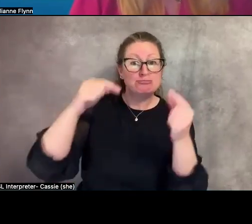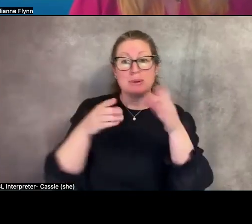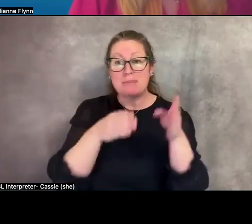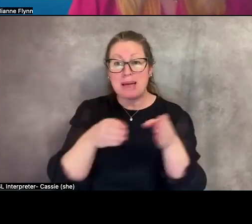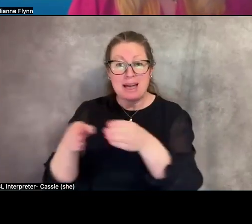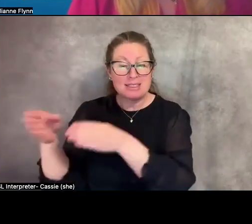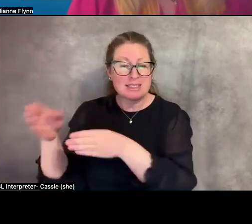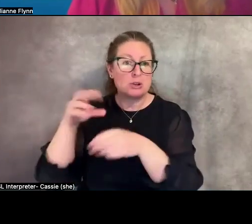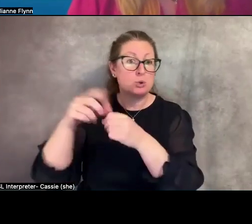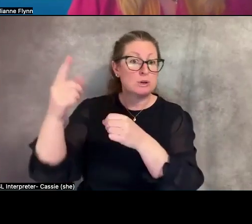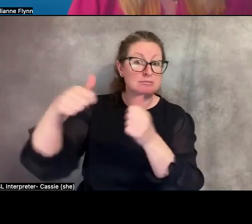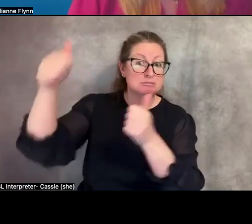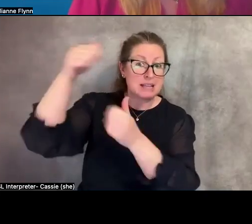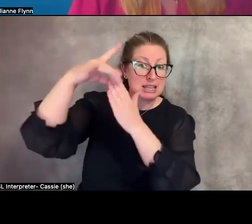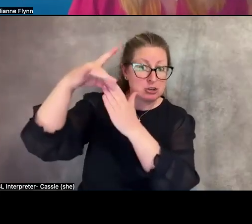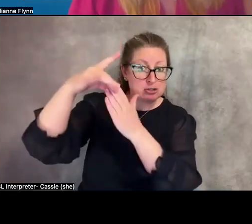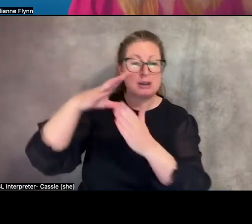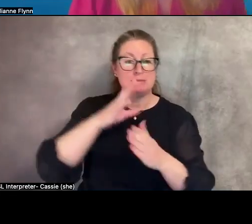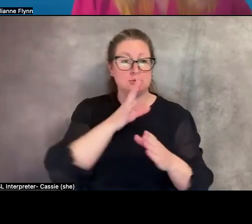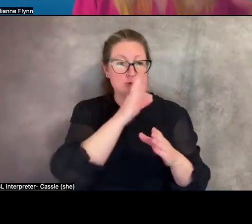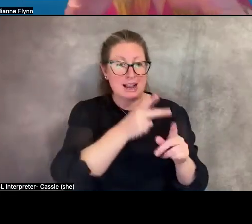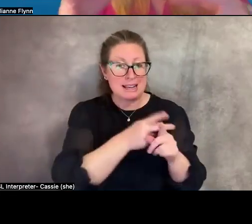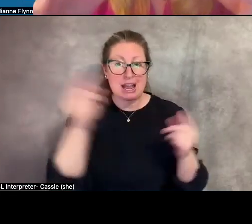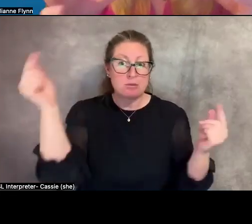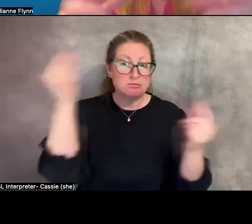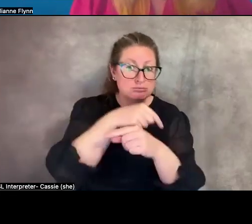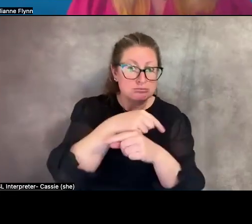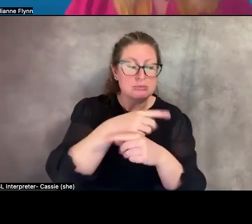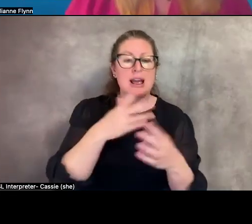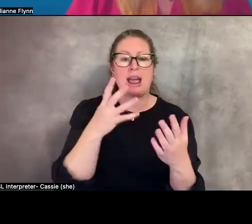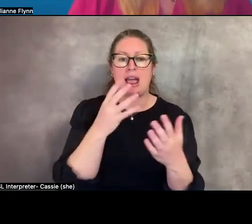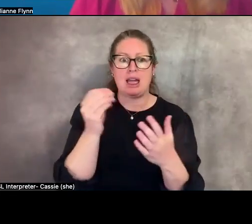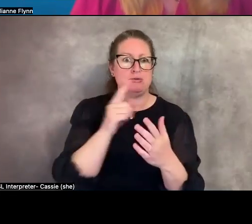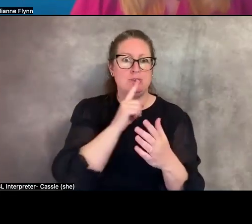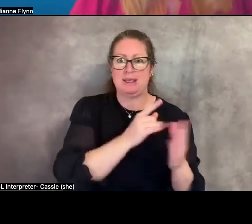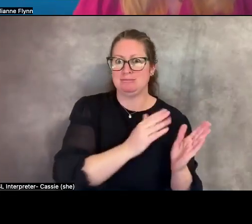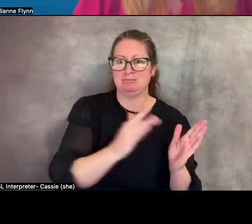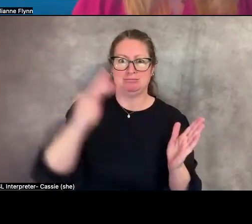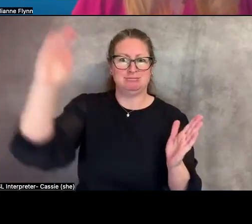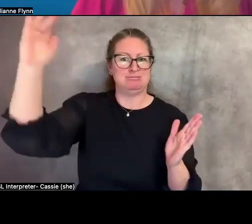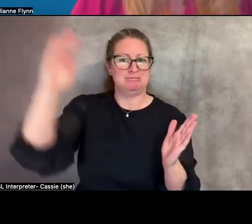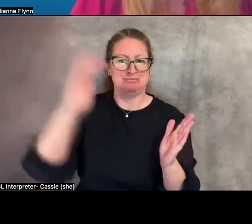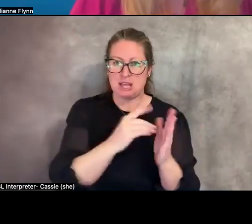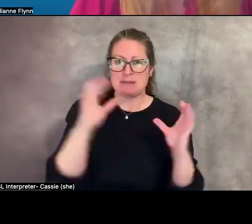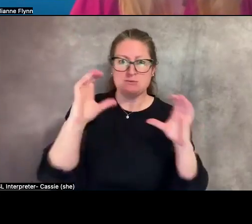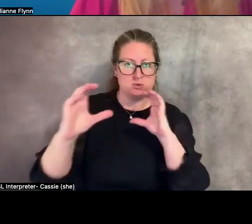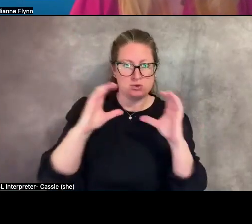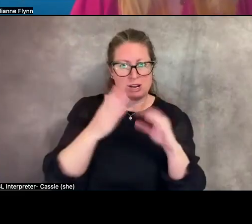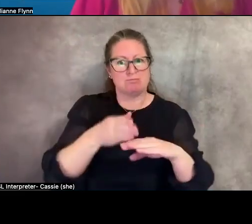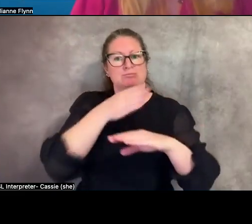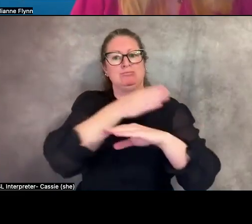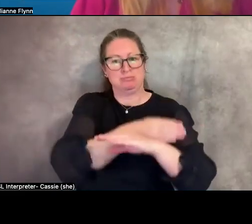of leadership and direct care staff and everyone in between has led to